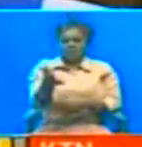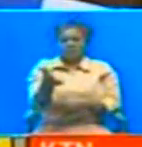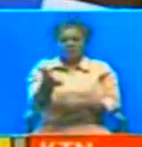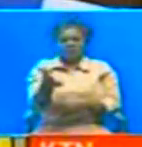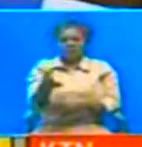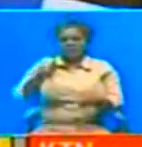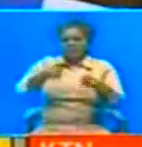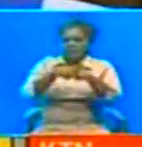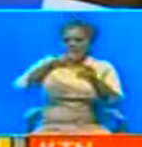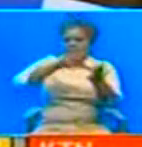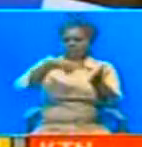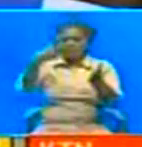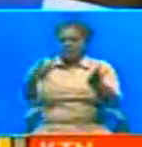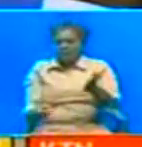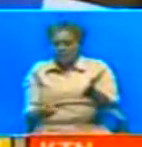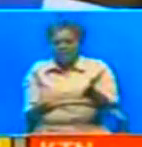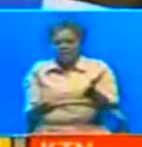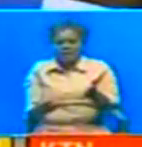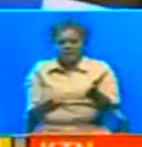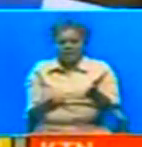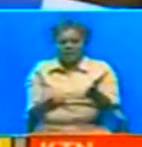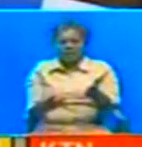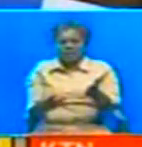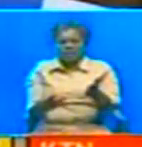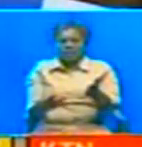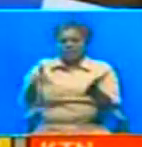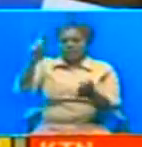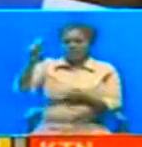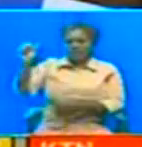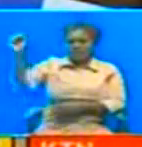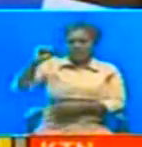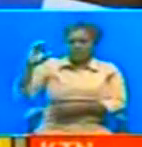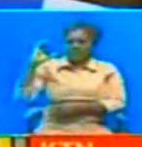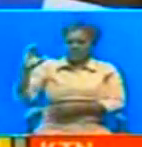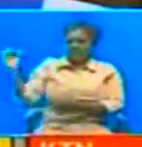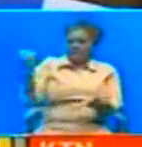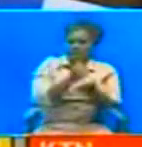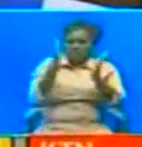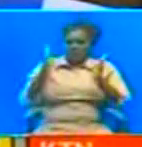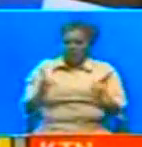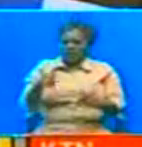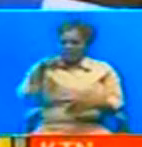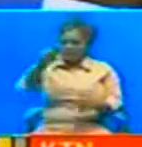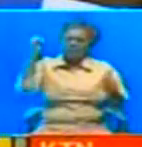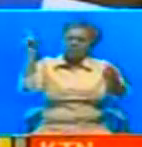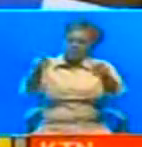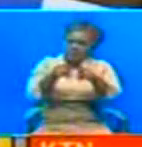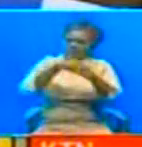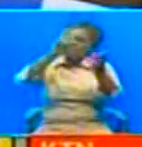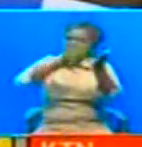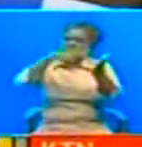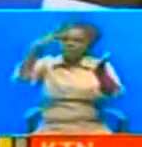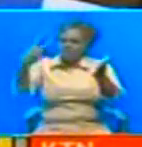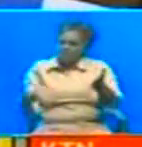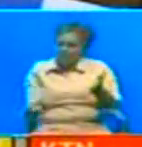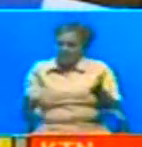We have failed. We have sued TSC as the employer of the teachers because they have also failed in their things. And